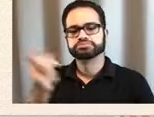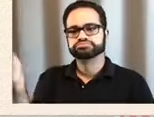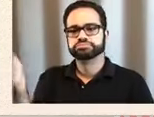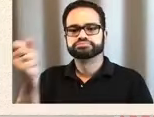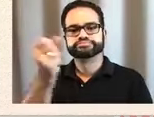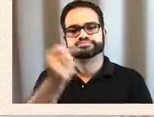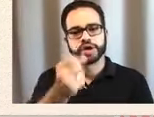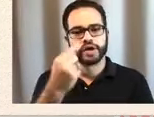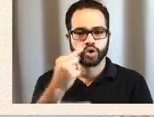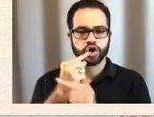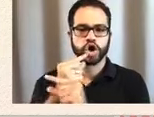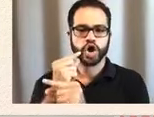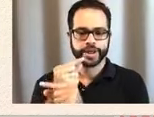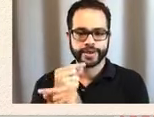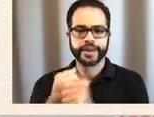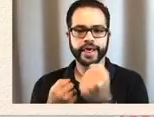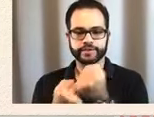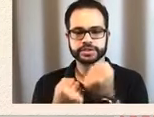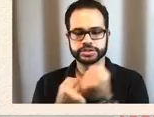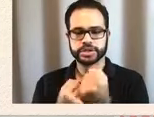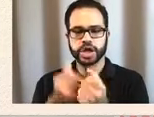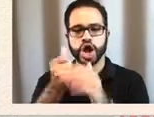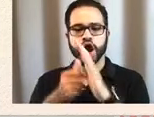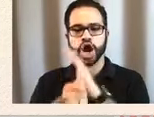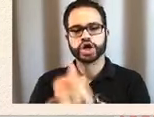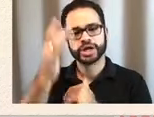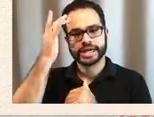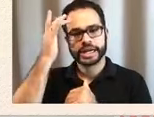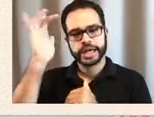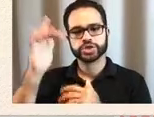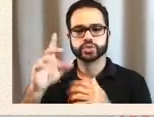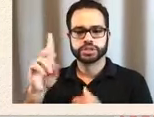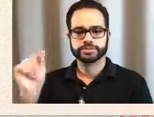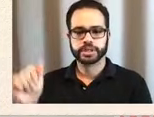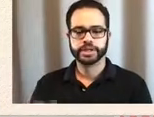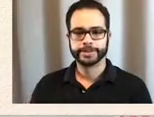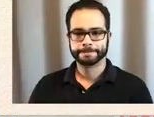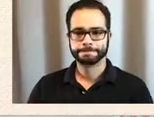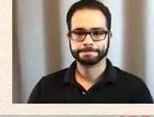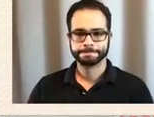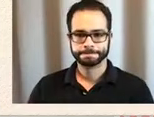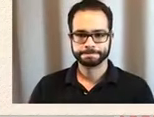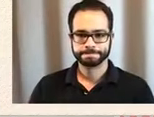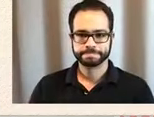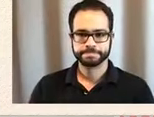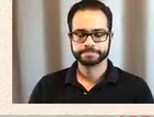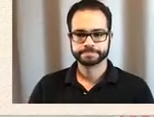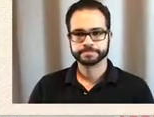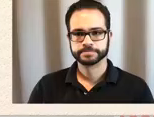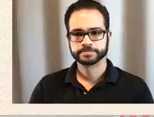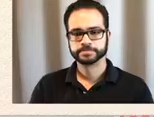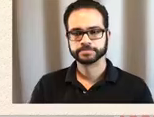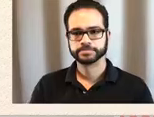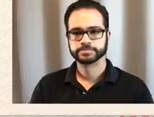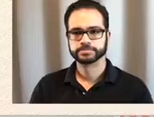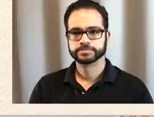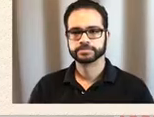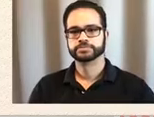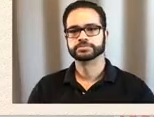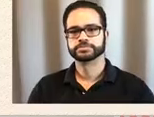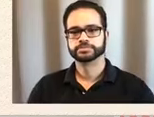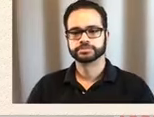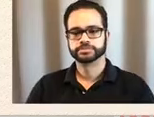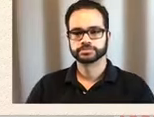the intellectual disability umbrella. So in order to qualify for